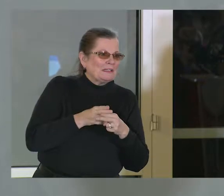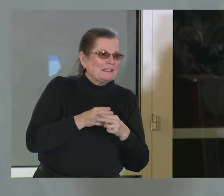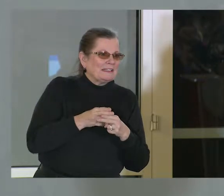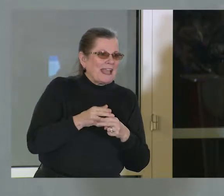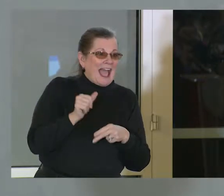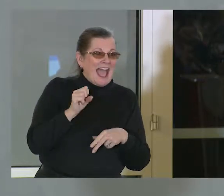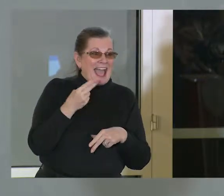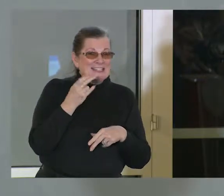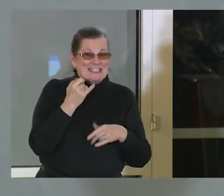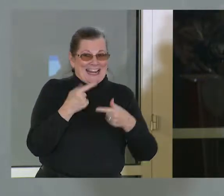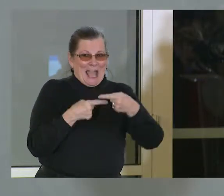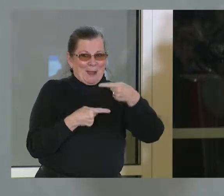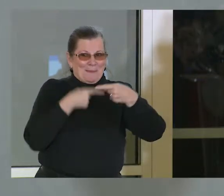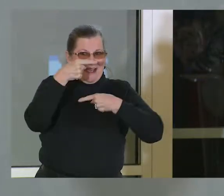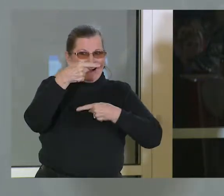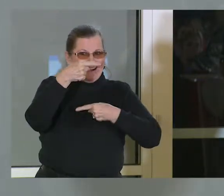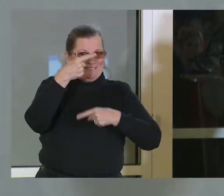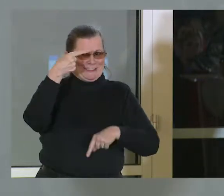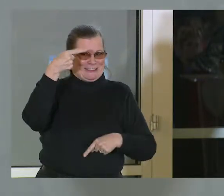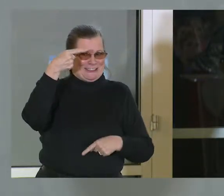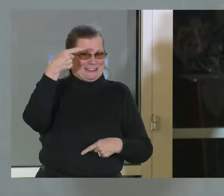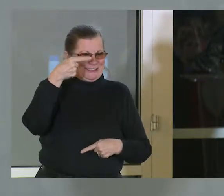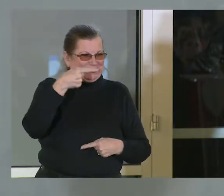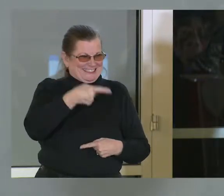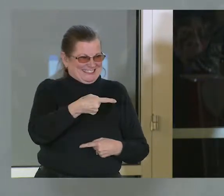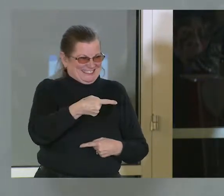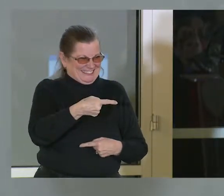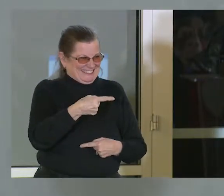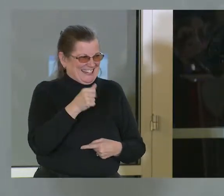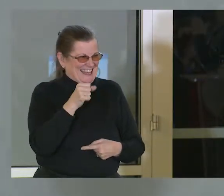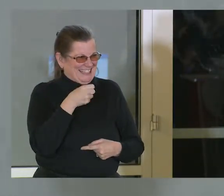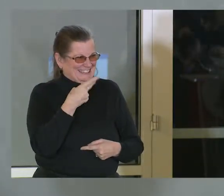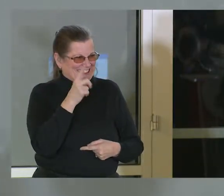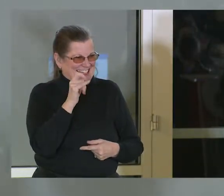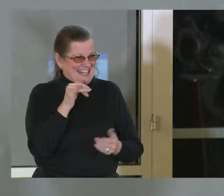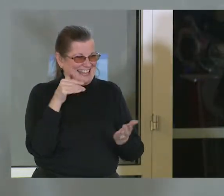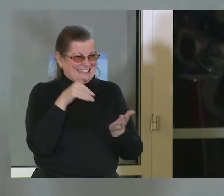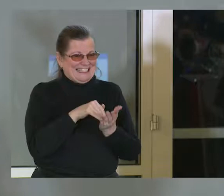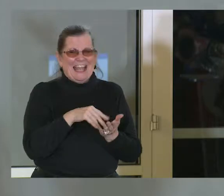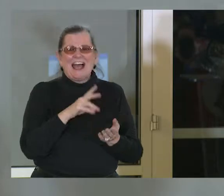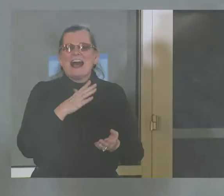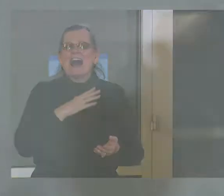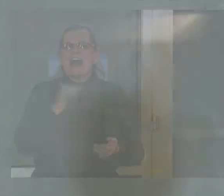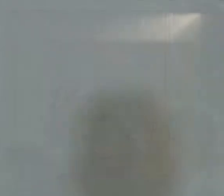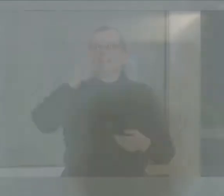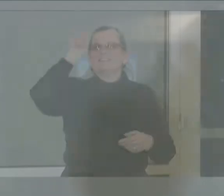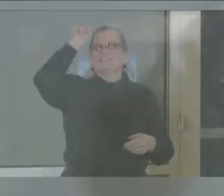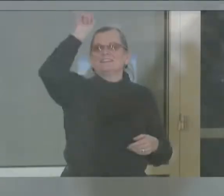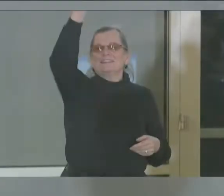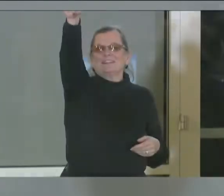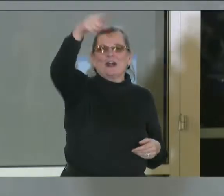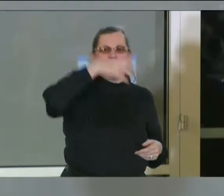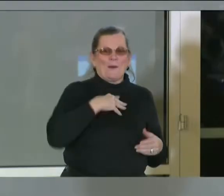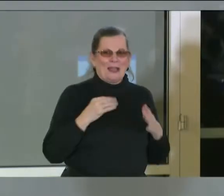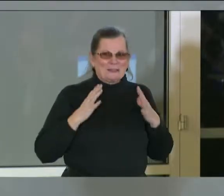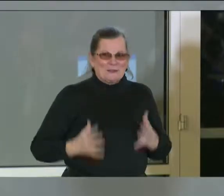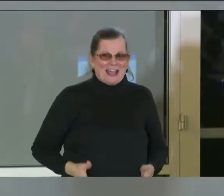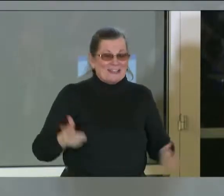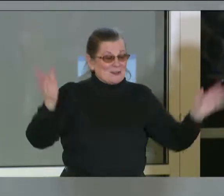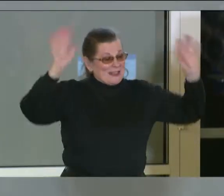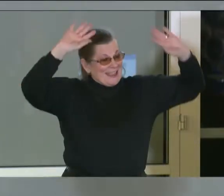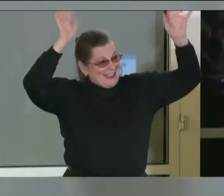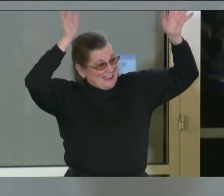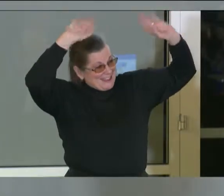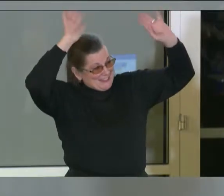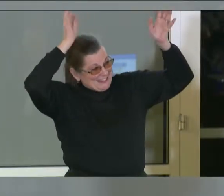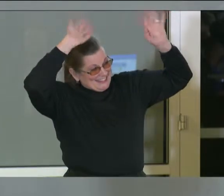Ashley comes back to get her top prize. Congratulations, Ashley. Please stand up, Ashley, so we can all see you back here. Great job. So Ashley's taking